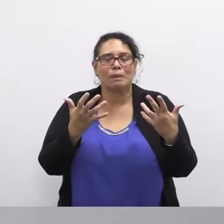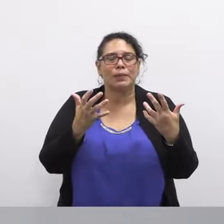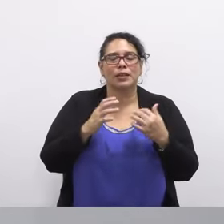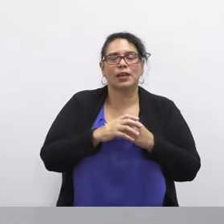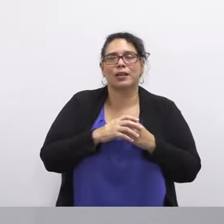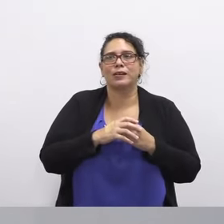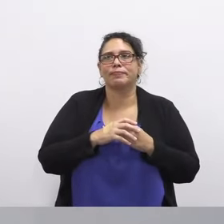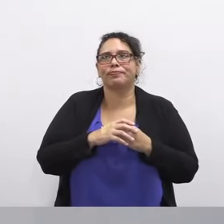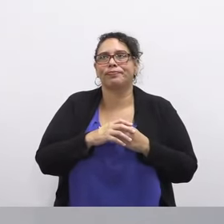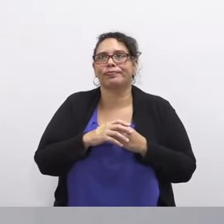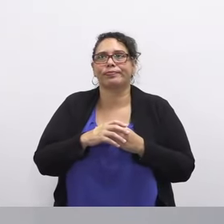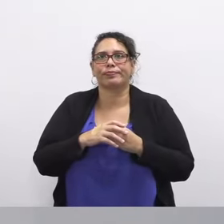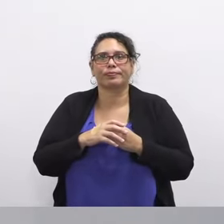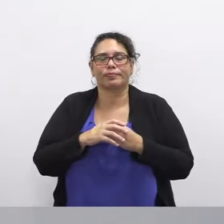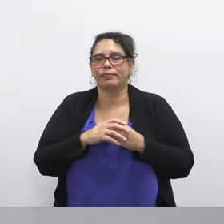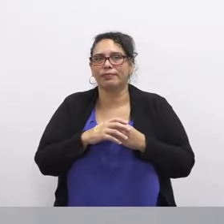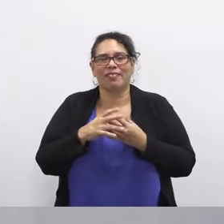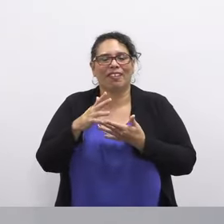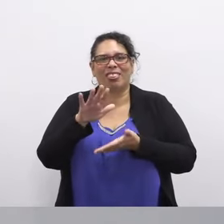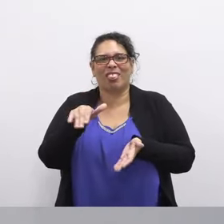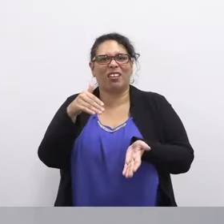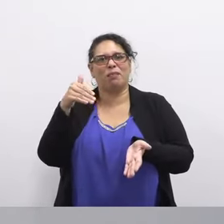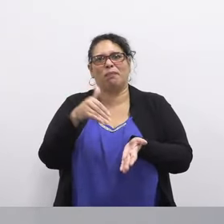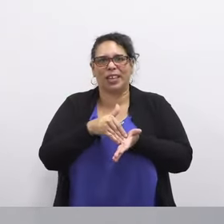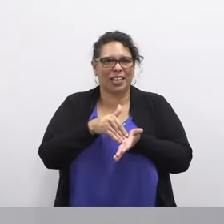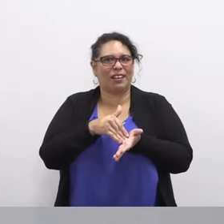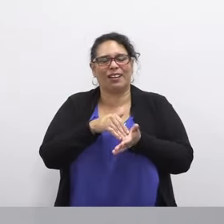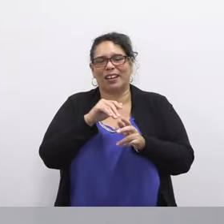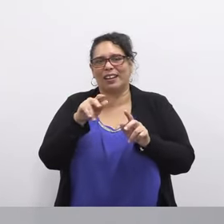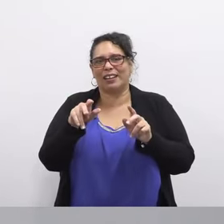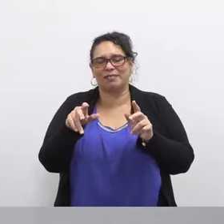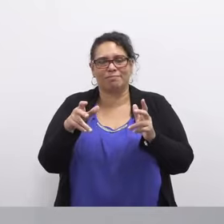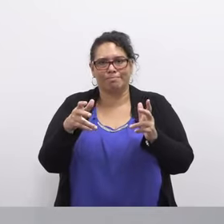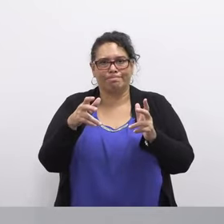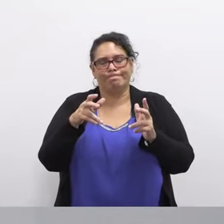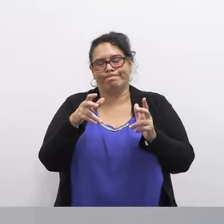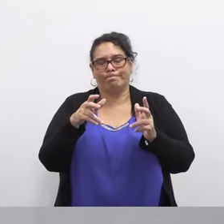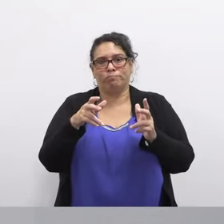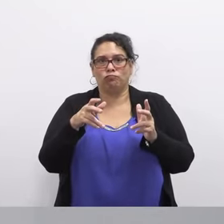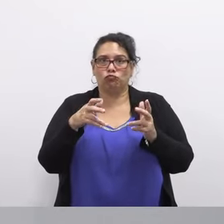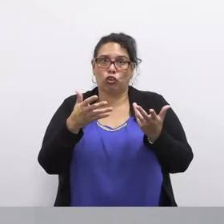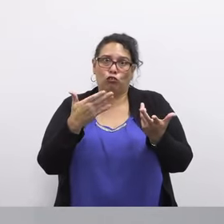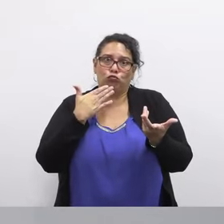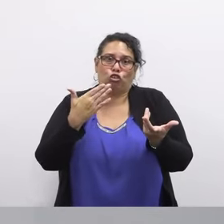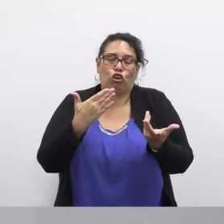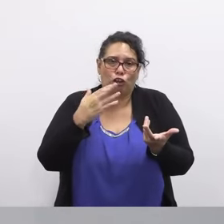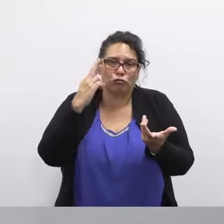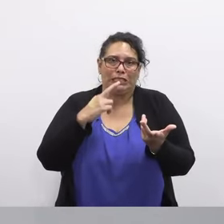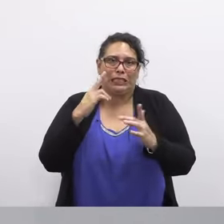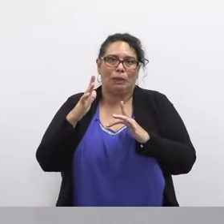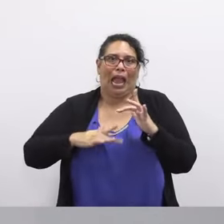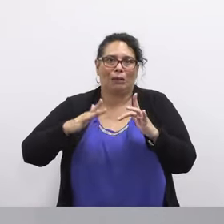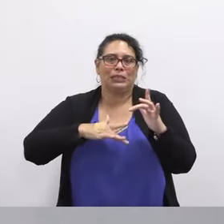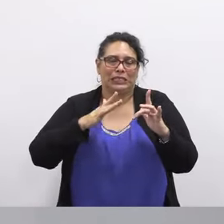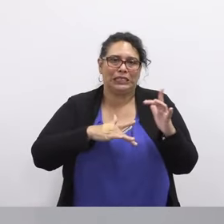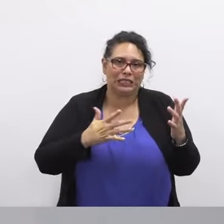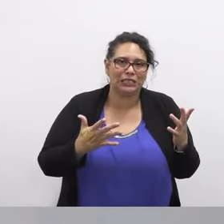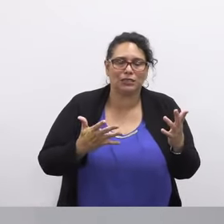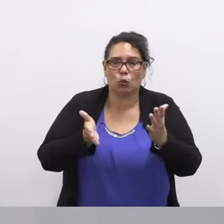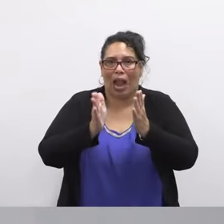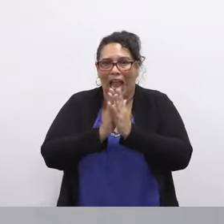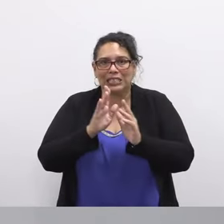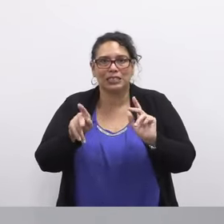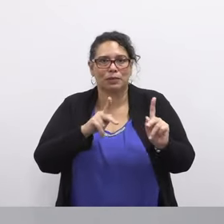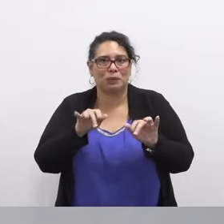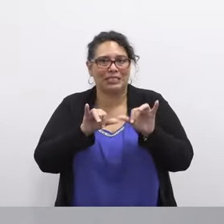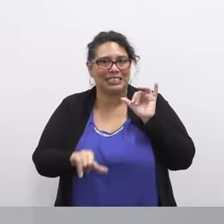morning, in the midst of folks for good reason being absent, right? We're asking folks to stay home if they're not